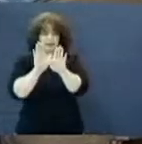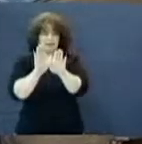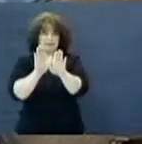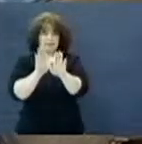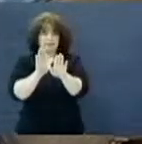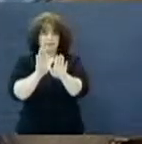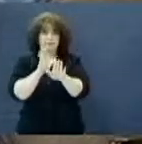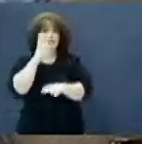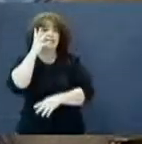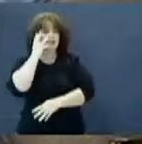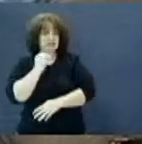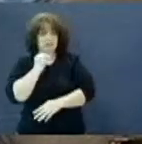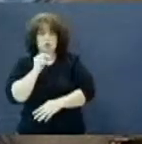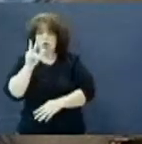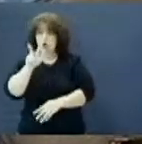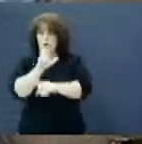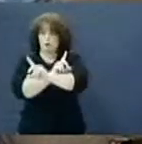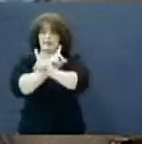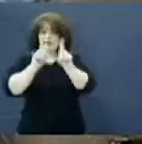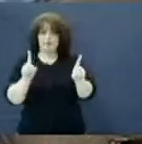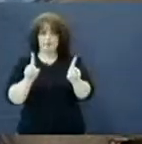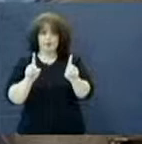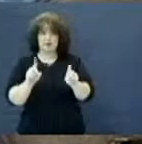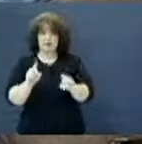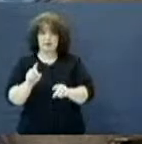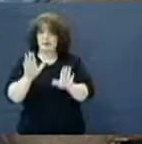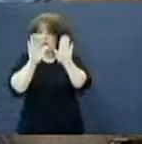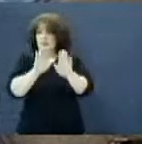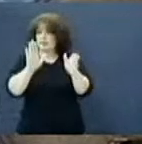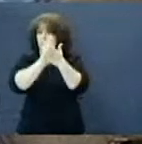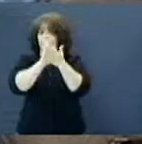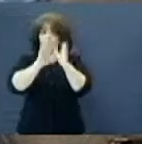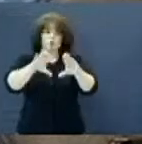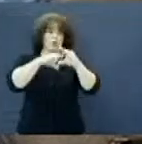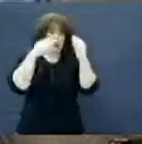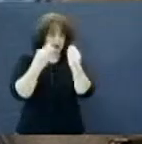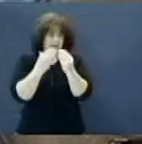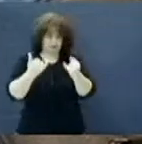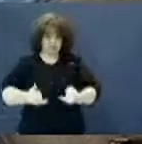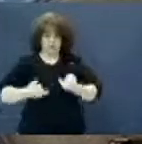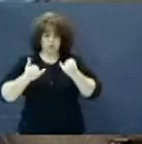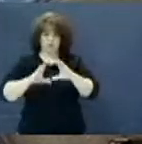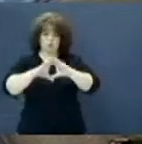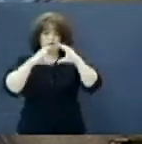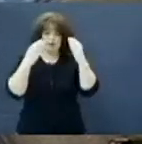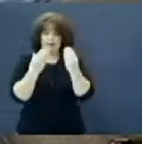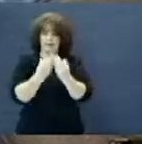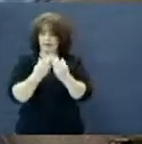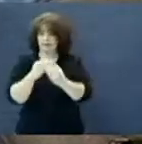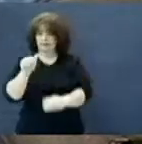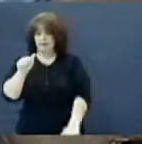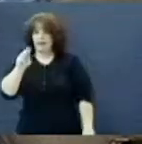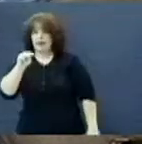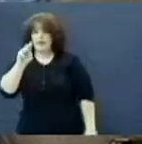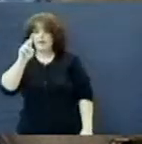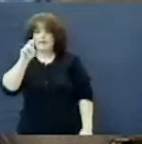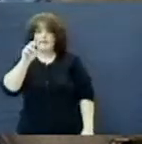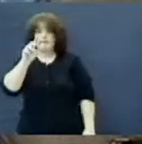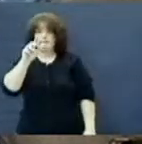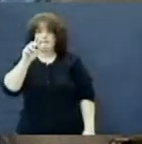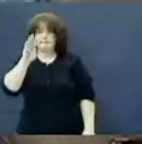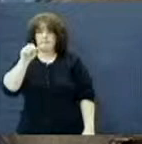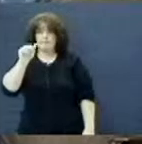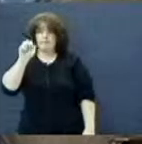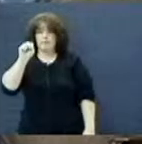adult Sunday school classes. I've been in the Joy class, the Ambassadors class, and the Home Builders class, the